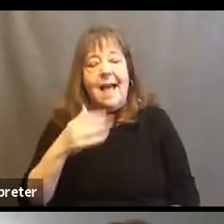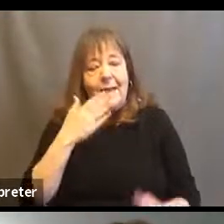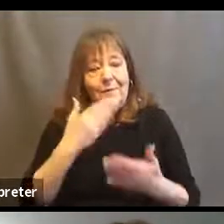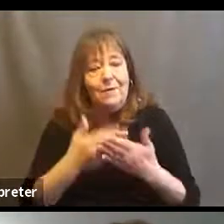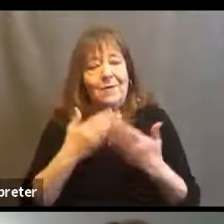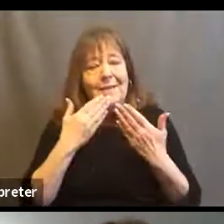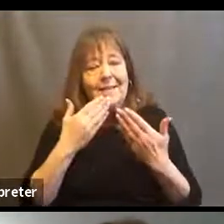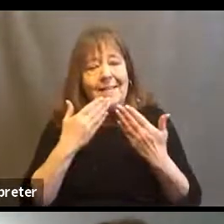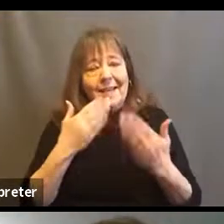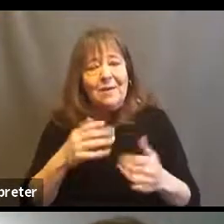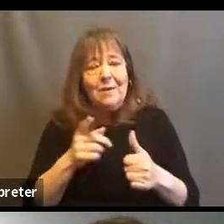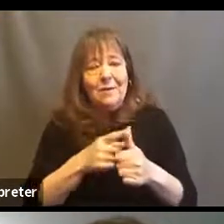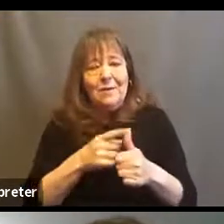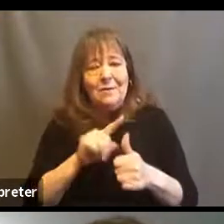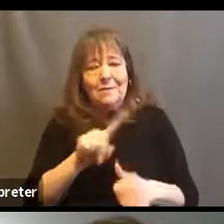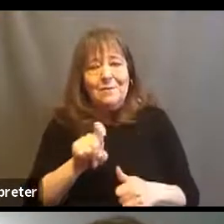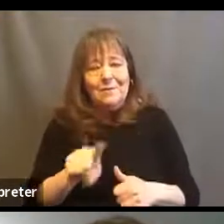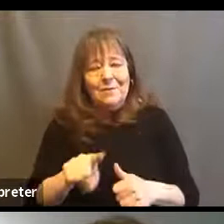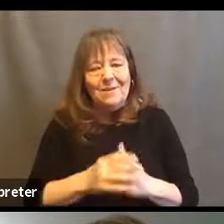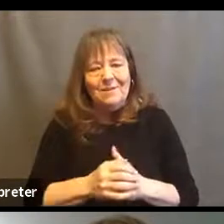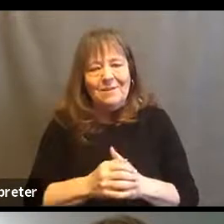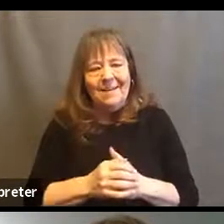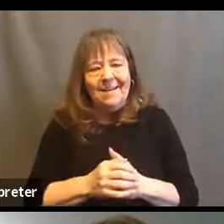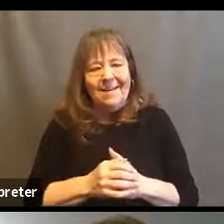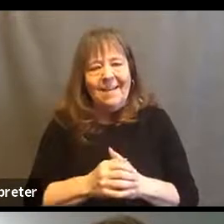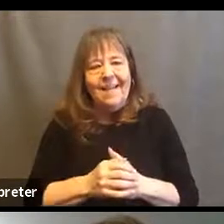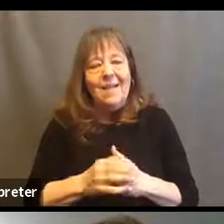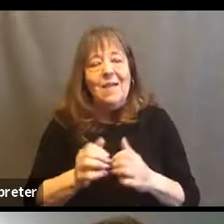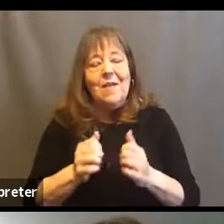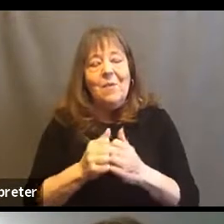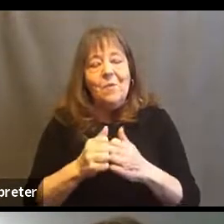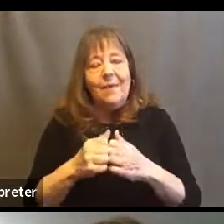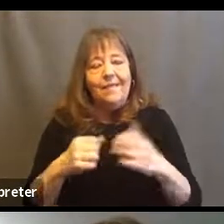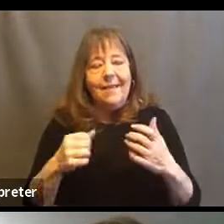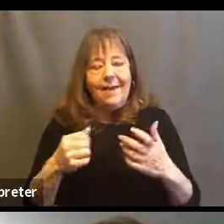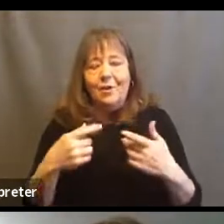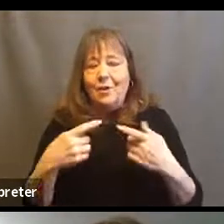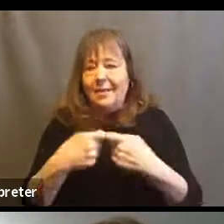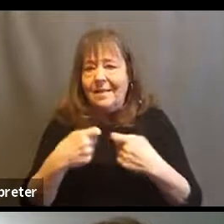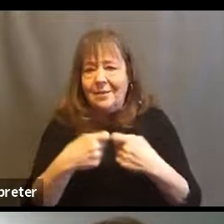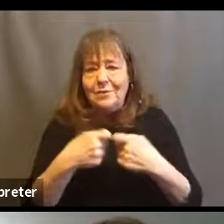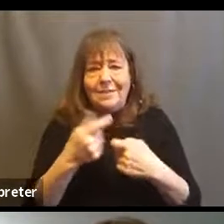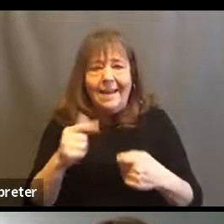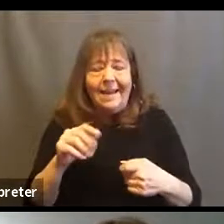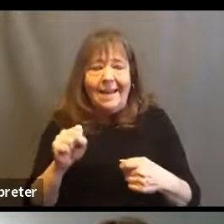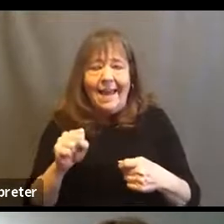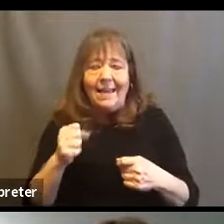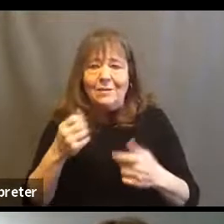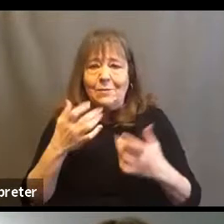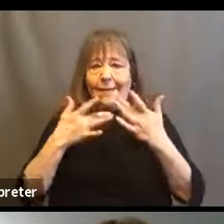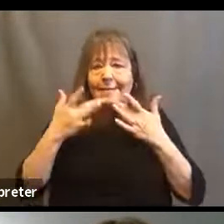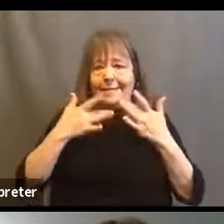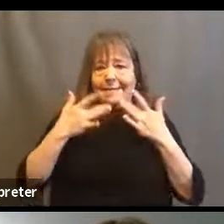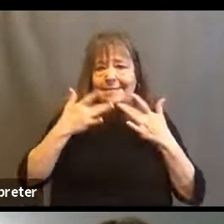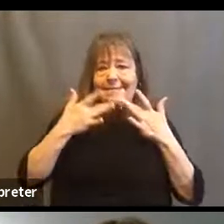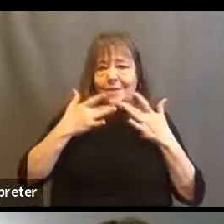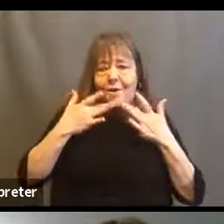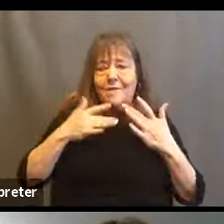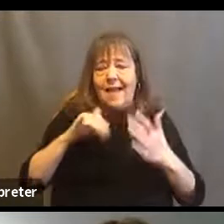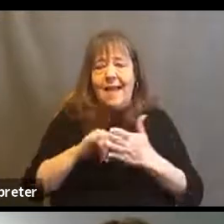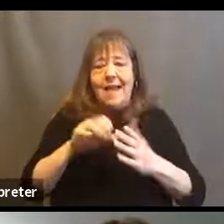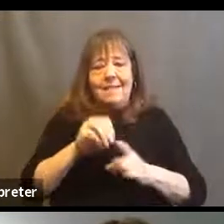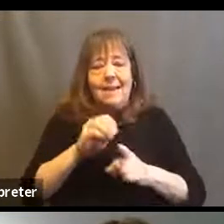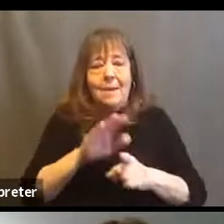my first question is, with the energy conservation, has that impacted the storage of